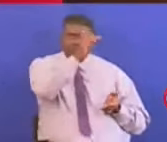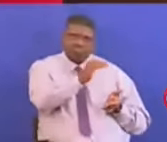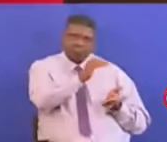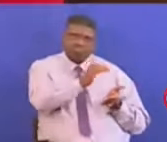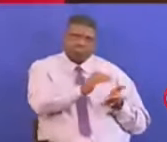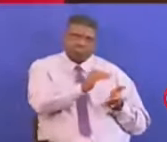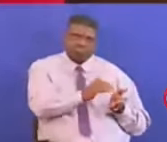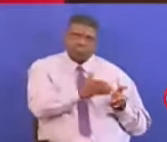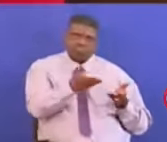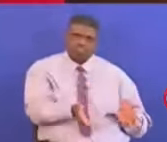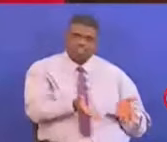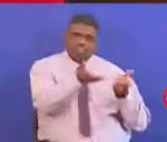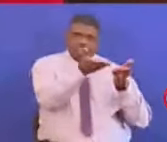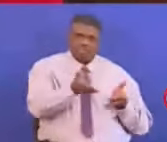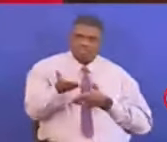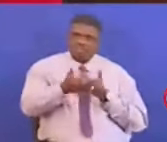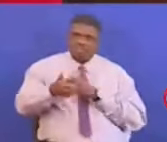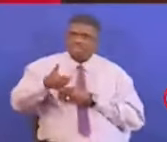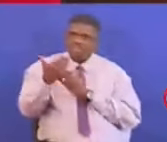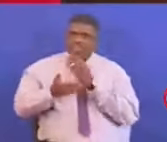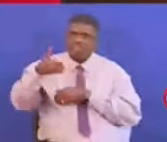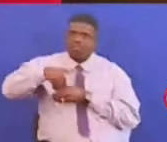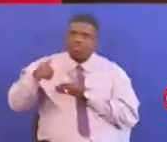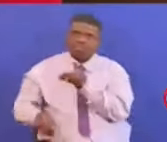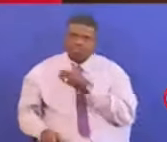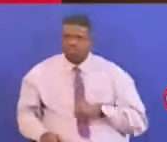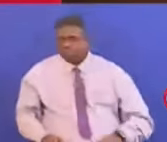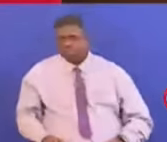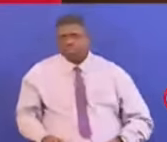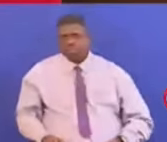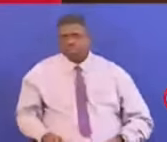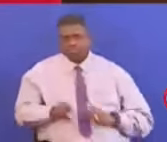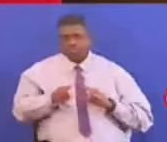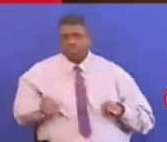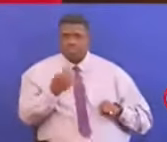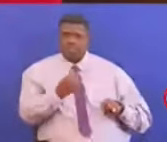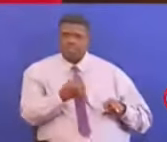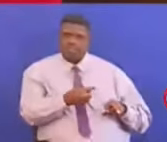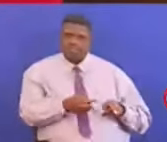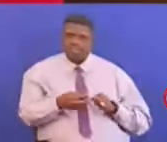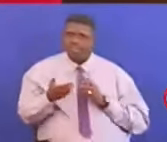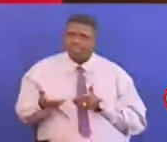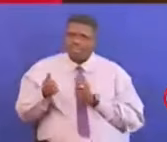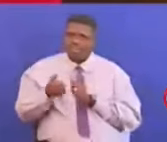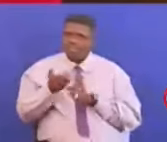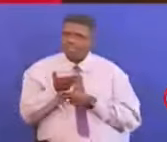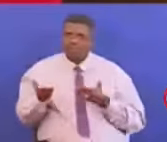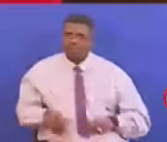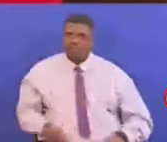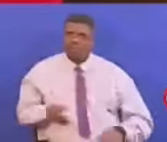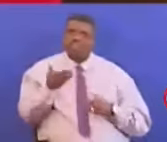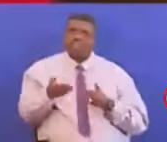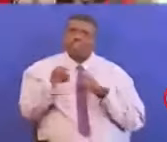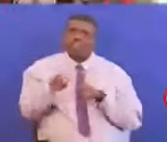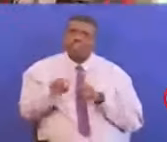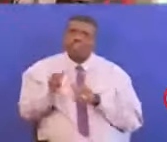and last one is different in policy and governance between member states. You being a new member, what are your plans to improve the